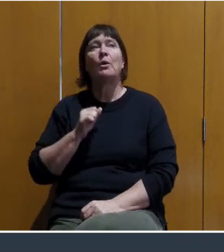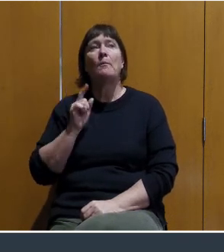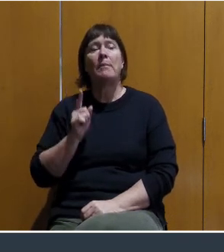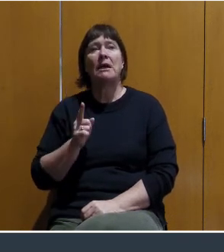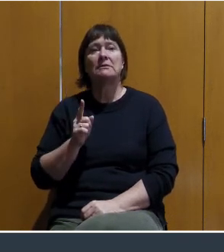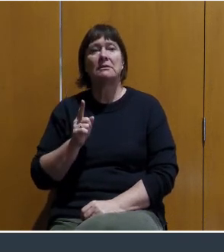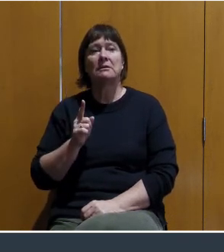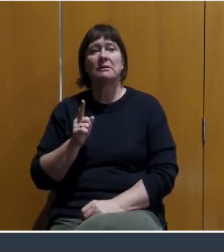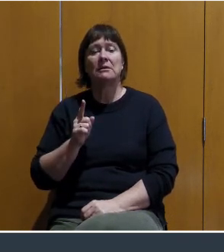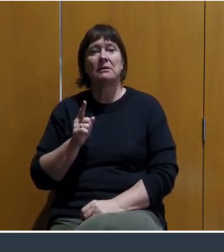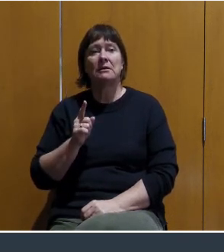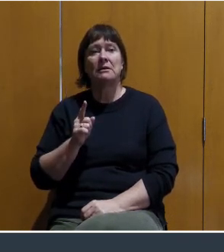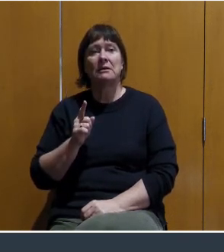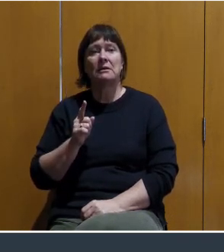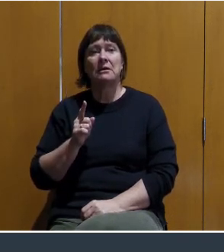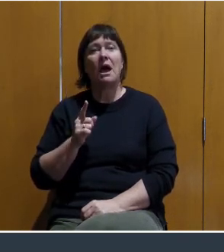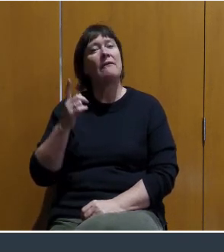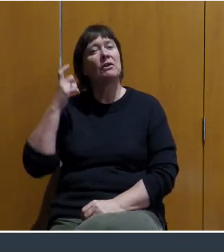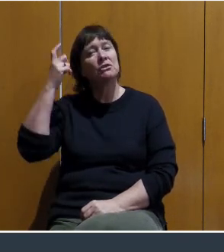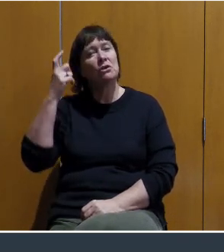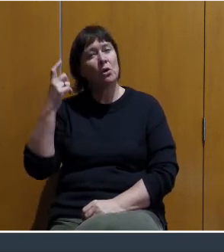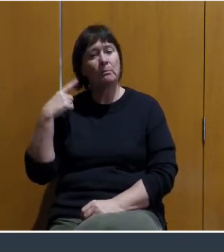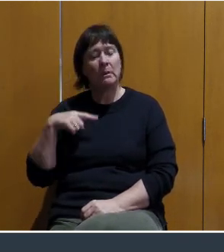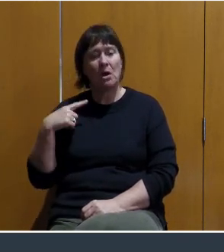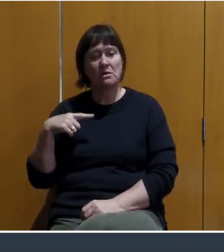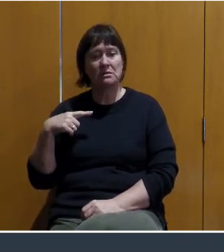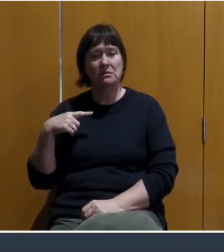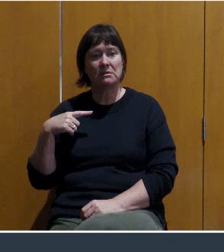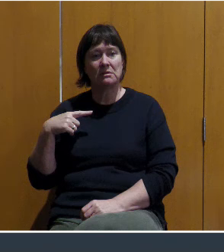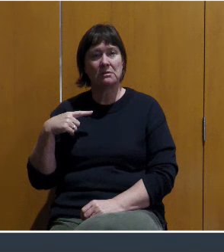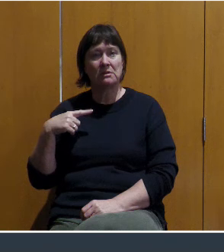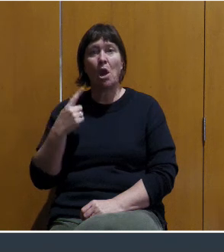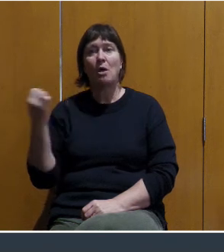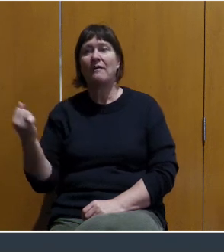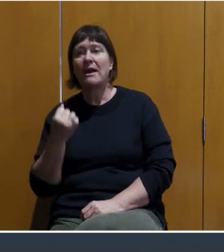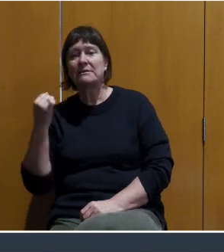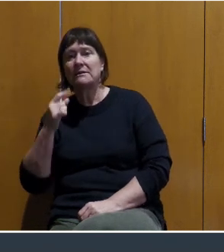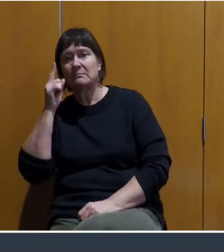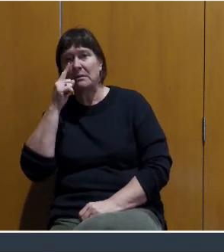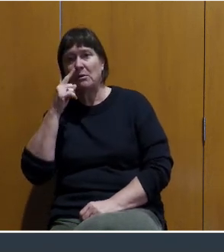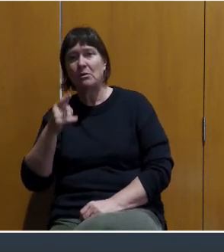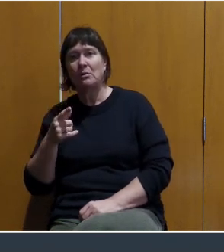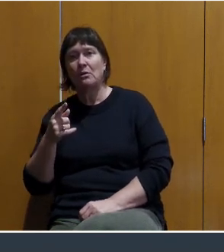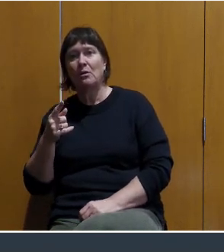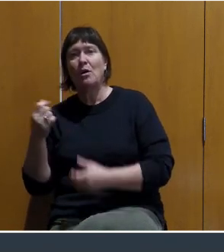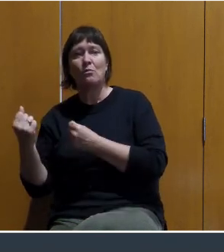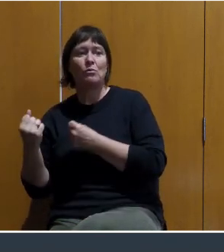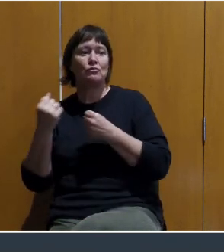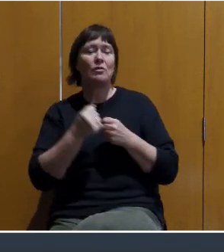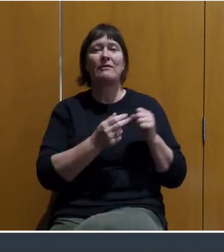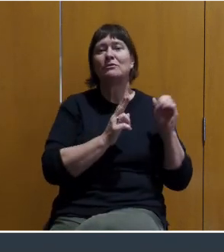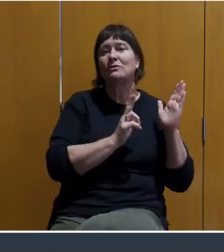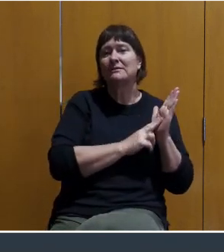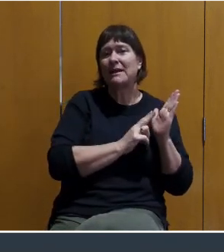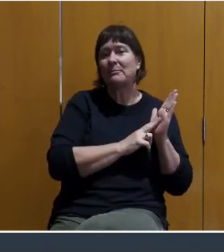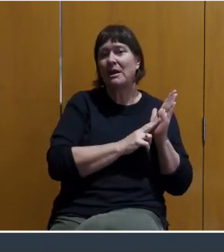do, however, again, have a bit of concern about it because a lot of Hastings residents also go towards Napier to bring more into that